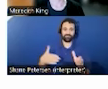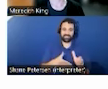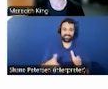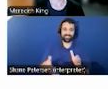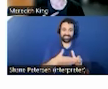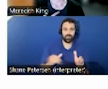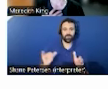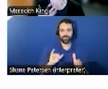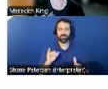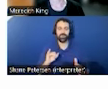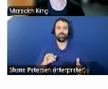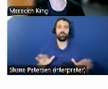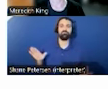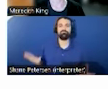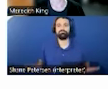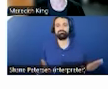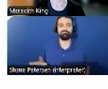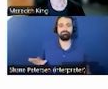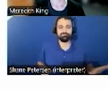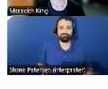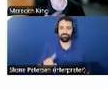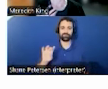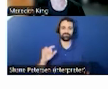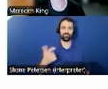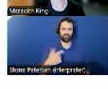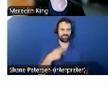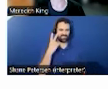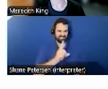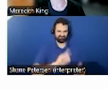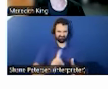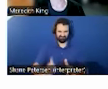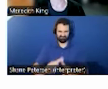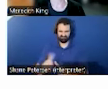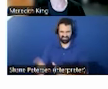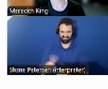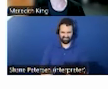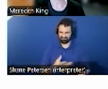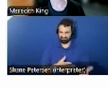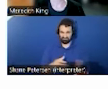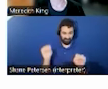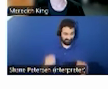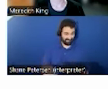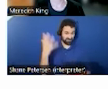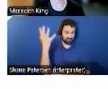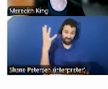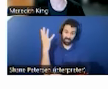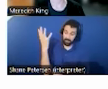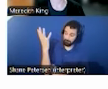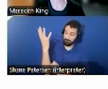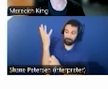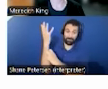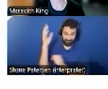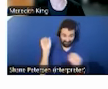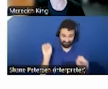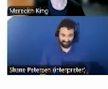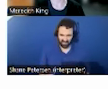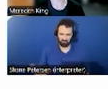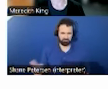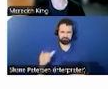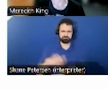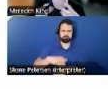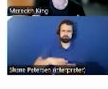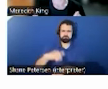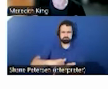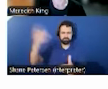dog. Obviously, not all of these animals are going to be equipped to climb that tree. So even